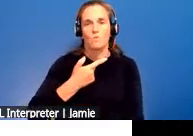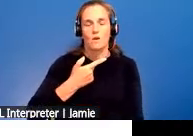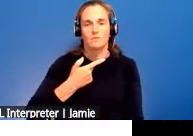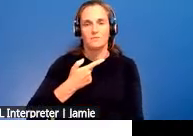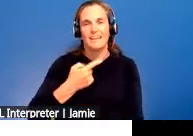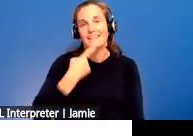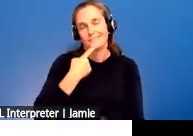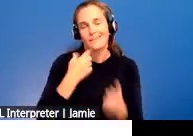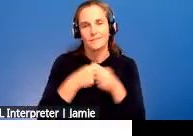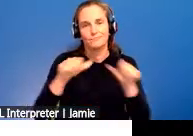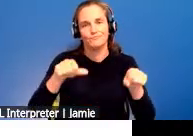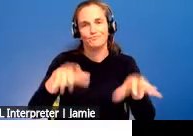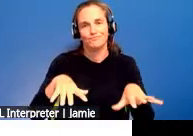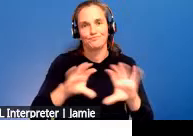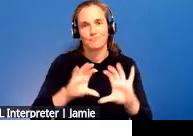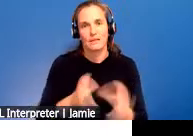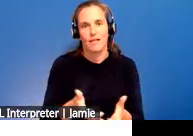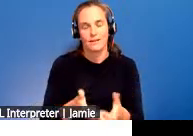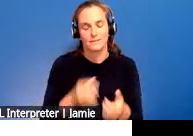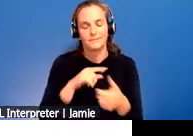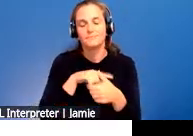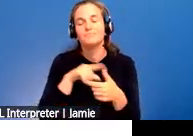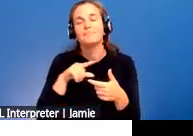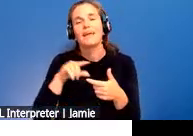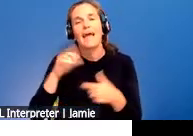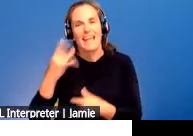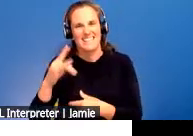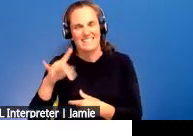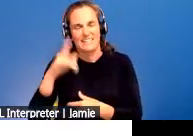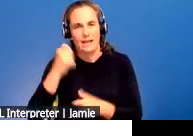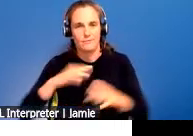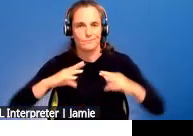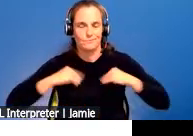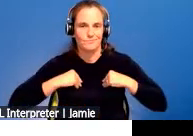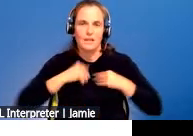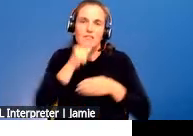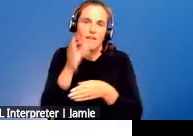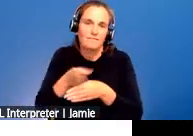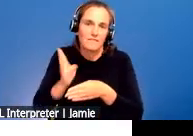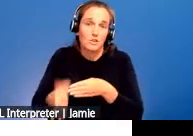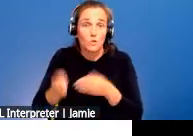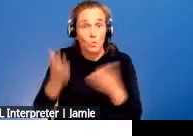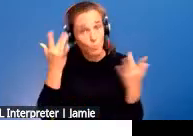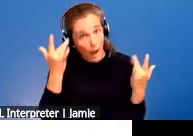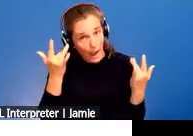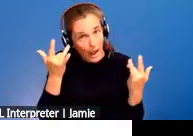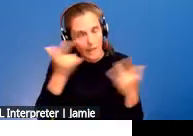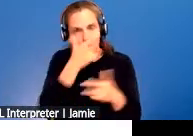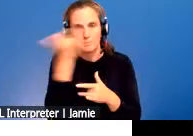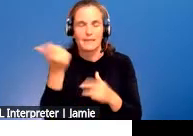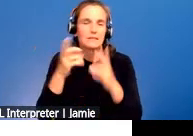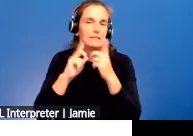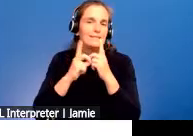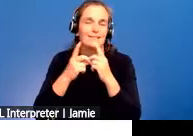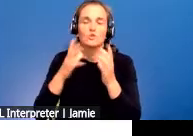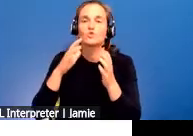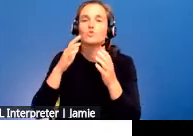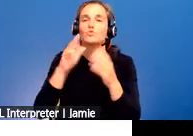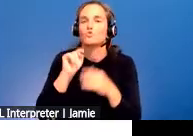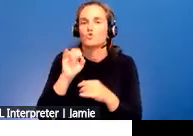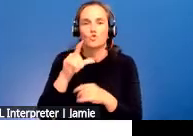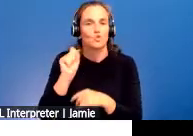a class and 18 had to take it incomplete because they couldn't access the digital tools that were required.